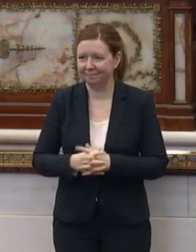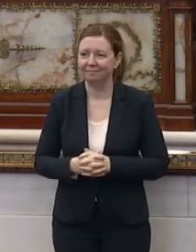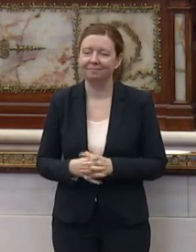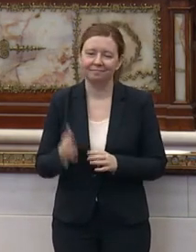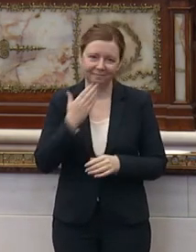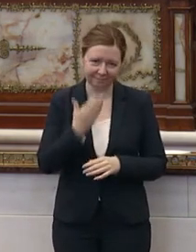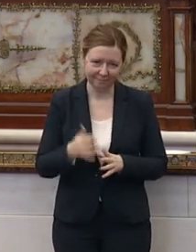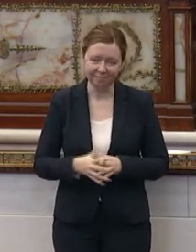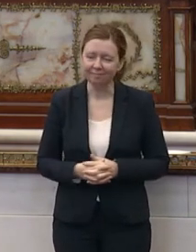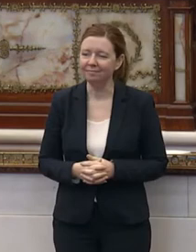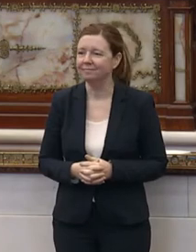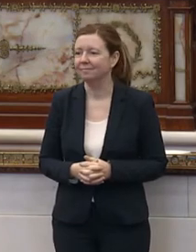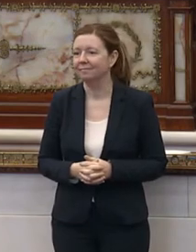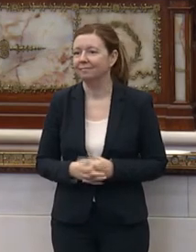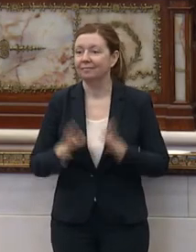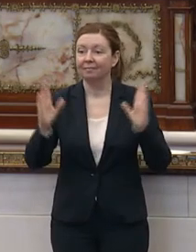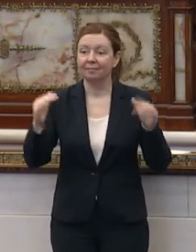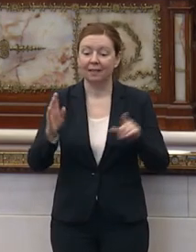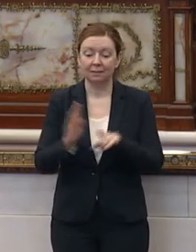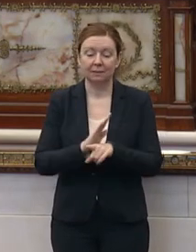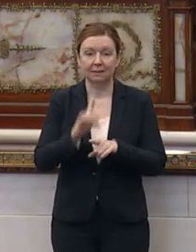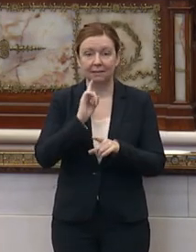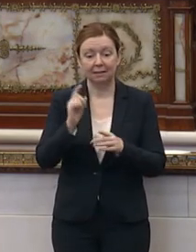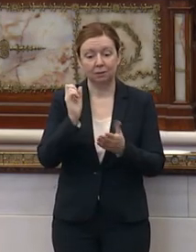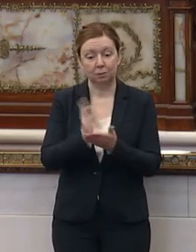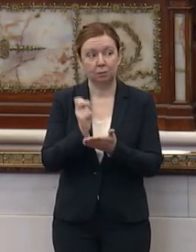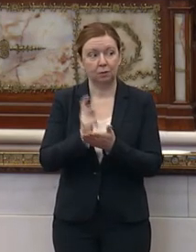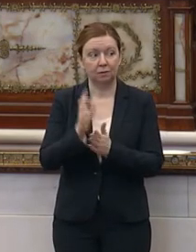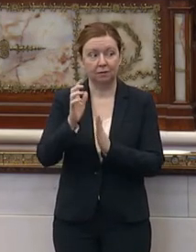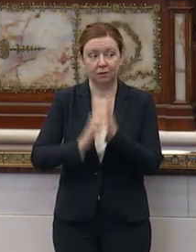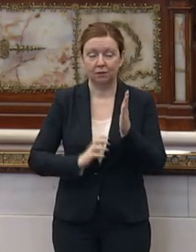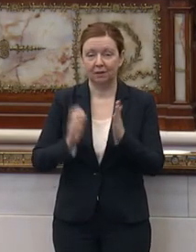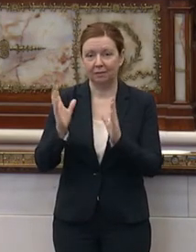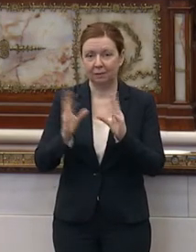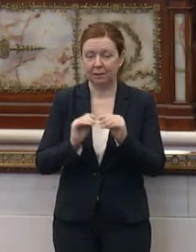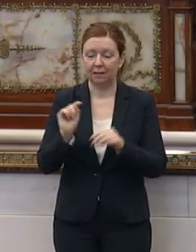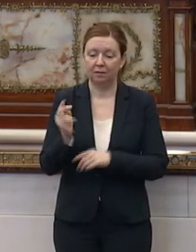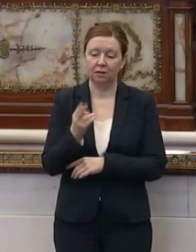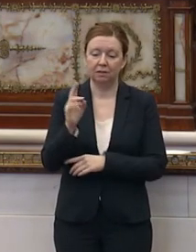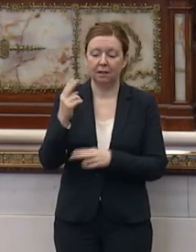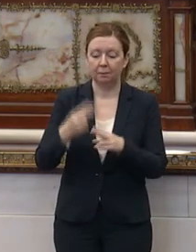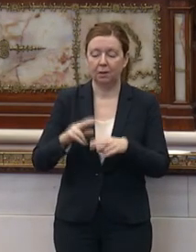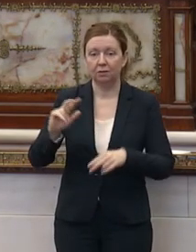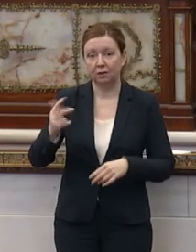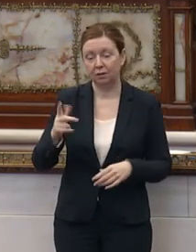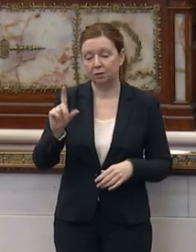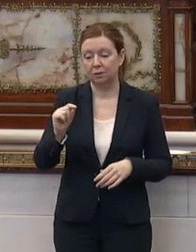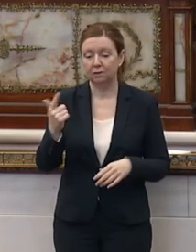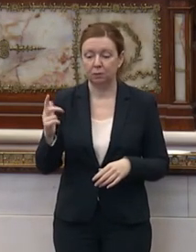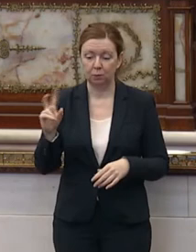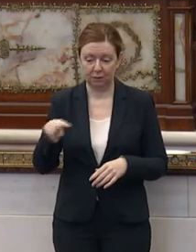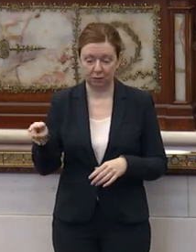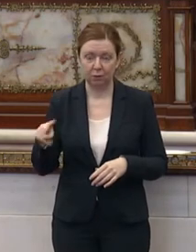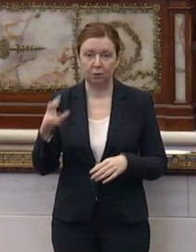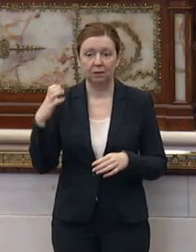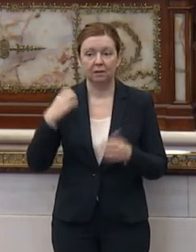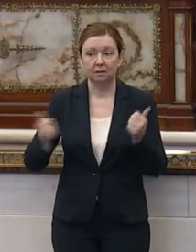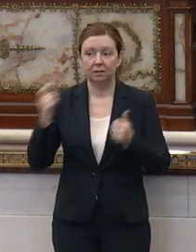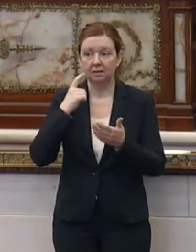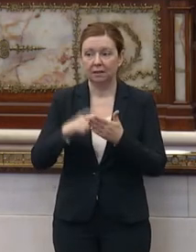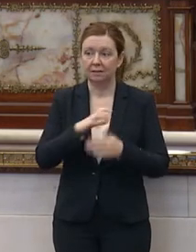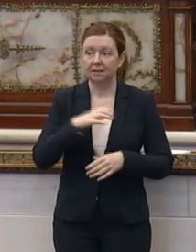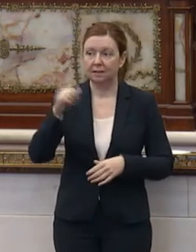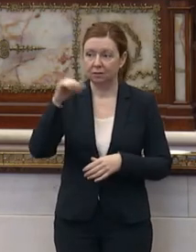Thank you. Our next order of business is the approval of the Journal of the Meeting of Thursday, March 3rd, 2022, and the Chair recognizes Councilman